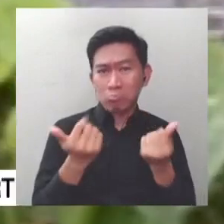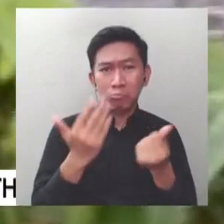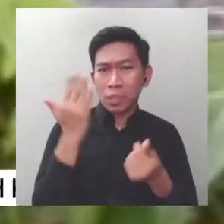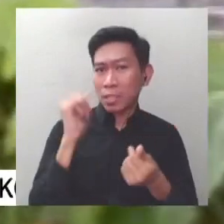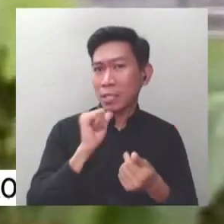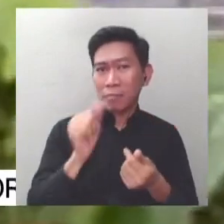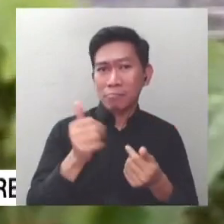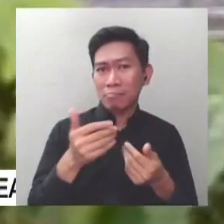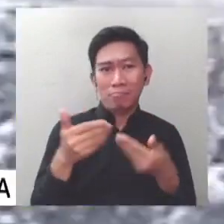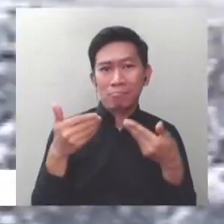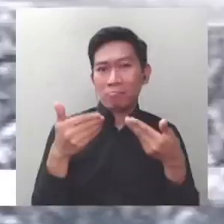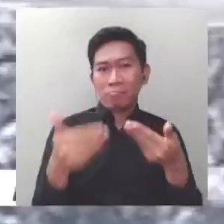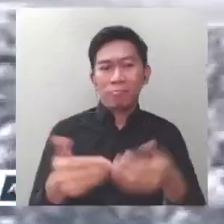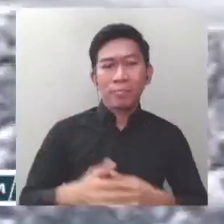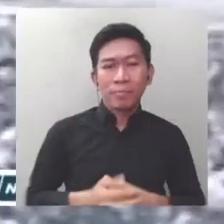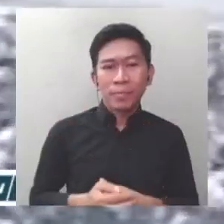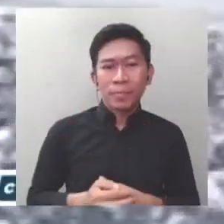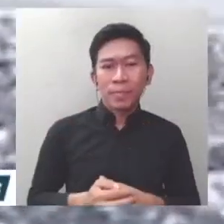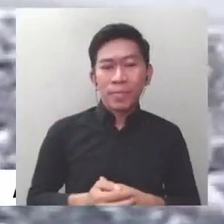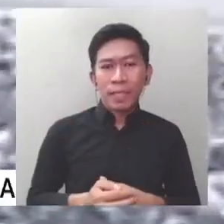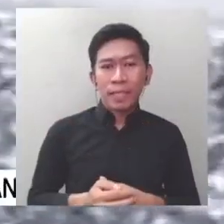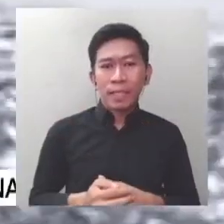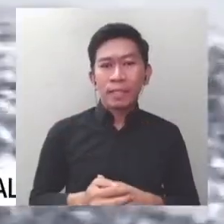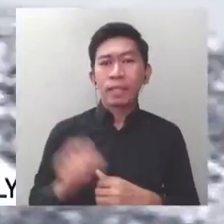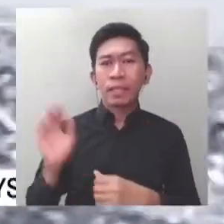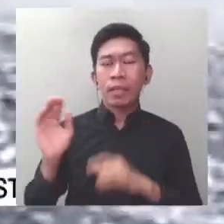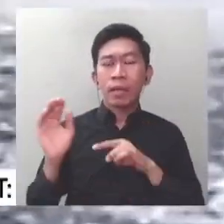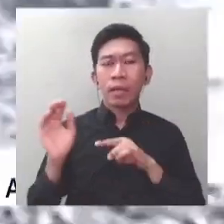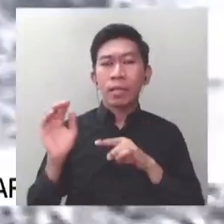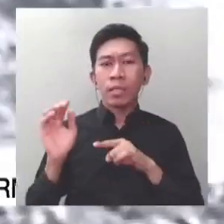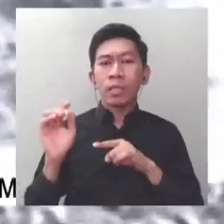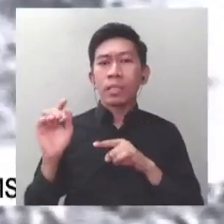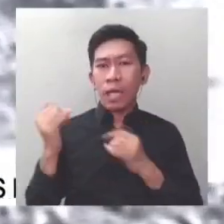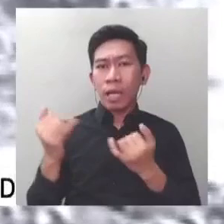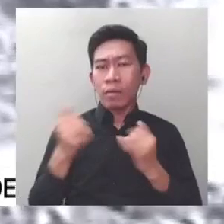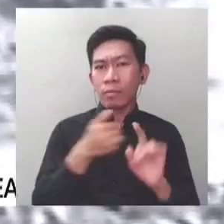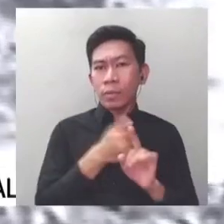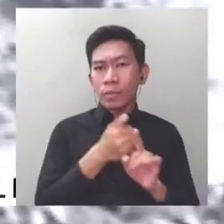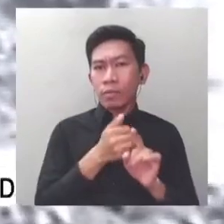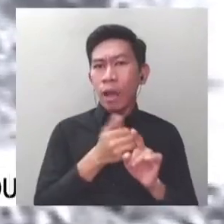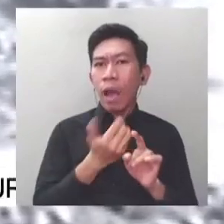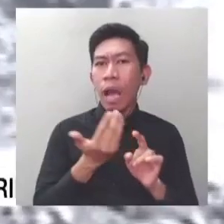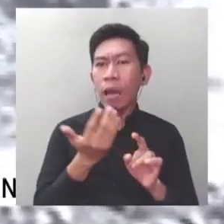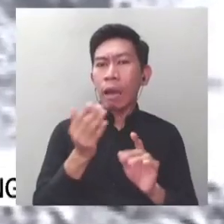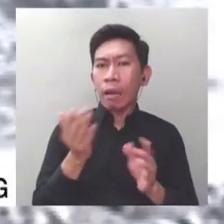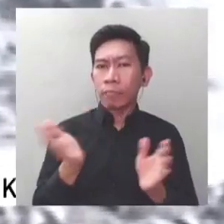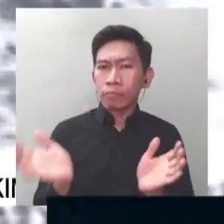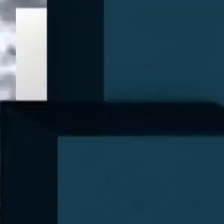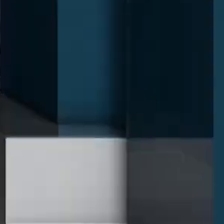Magno led discussions on military pension reform. She was also pushing for higher taxes on mining.